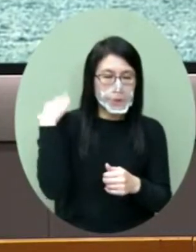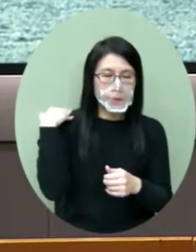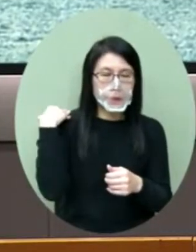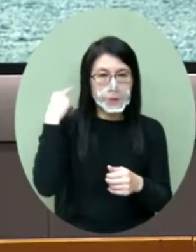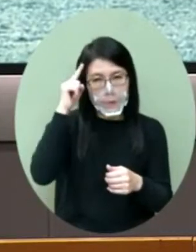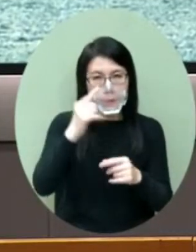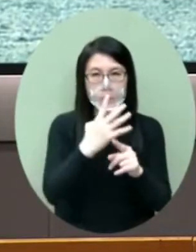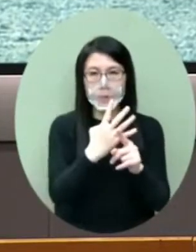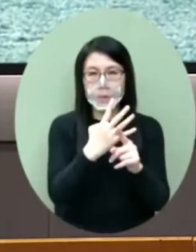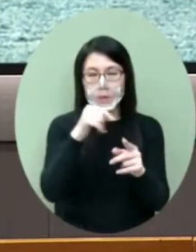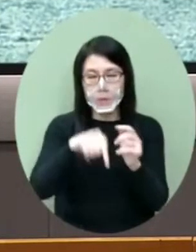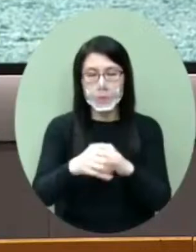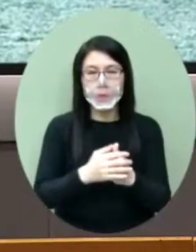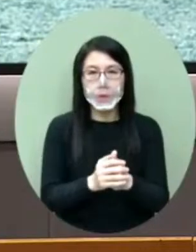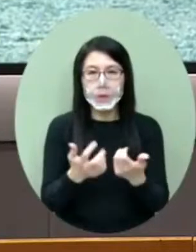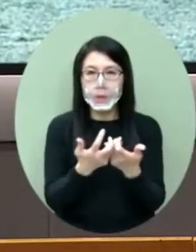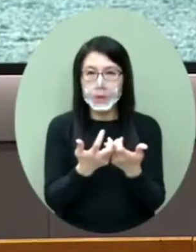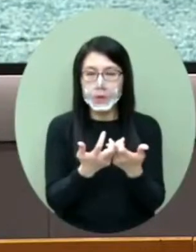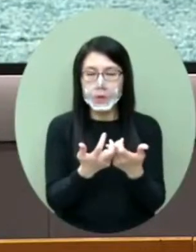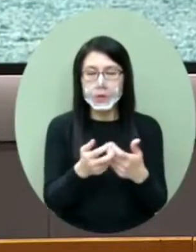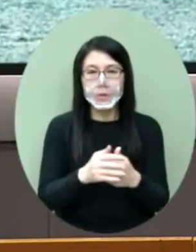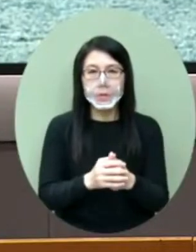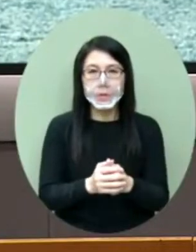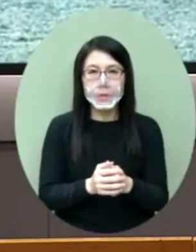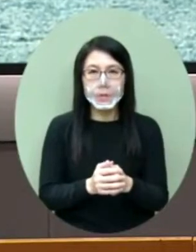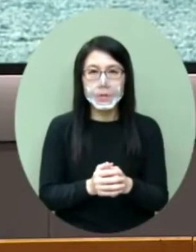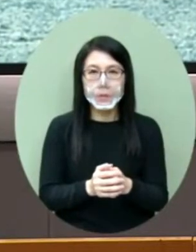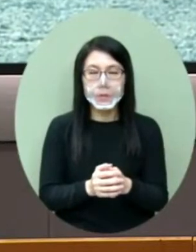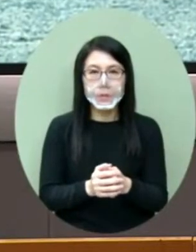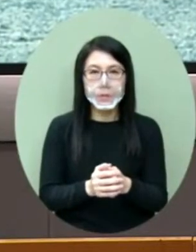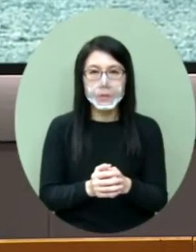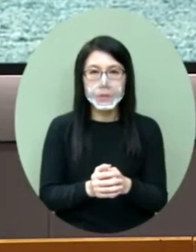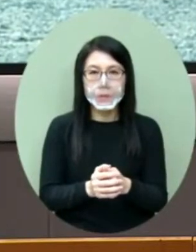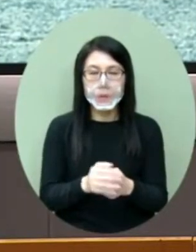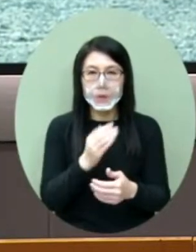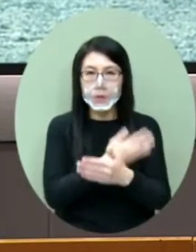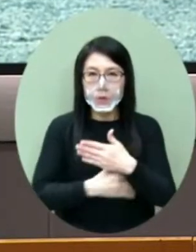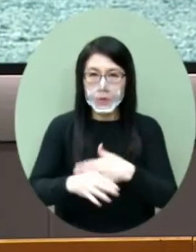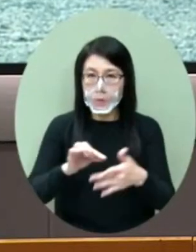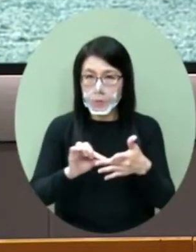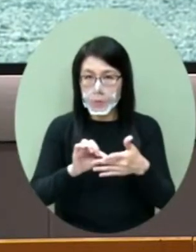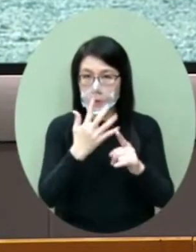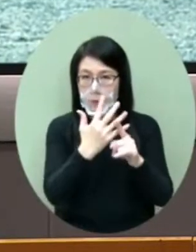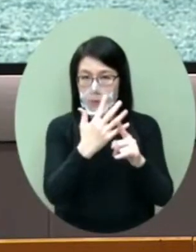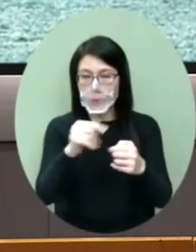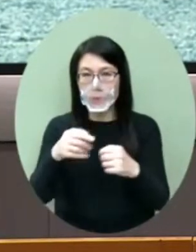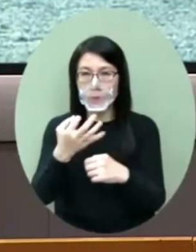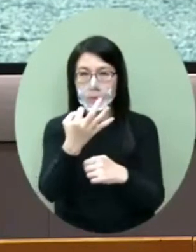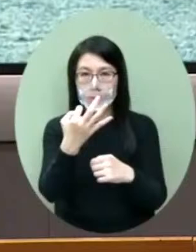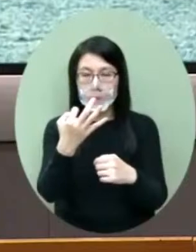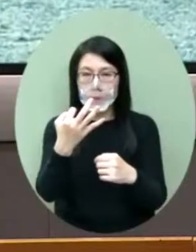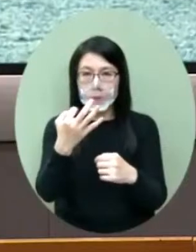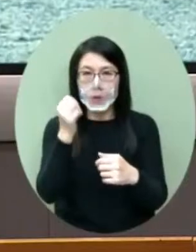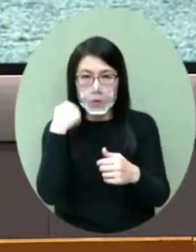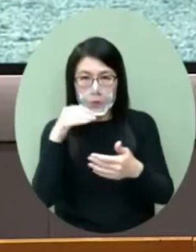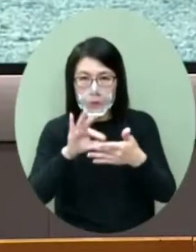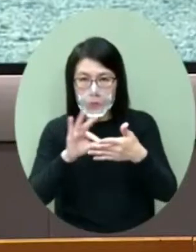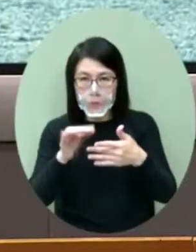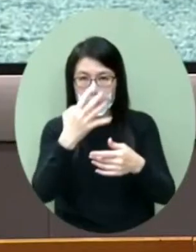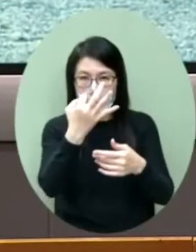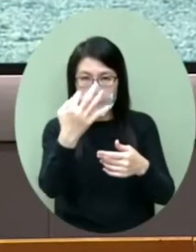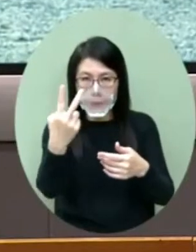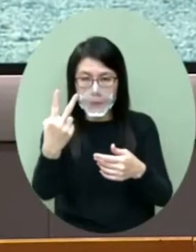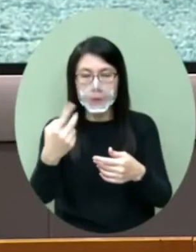homes are over 10 cases, and 730 of them are for elderly care homes with over 10